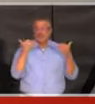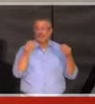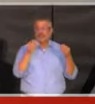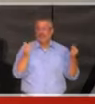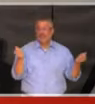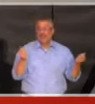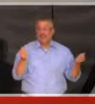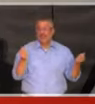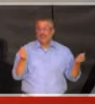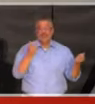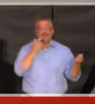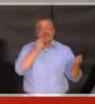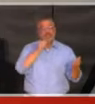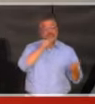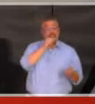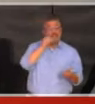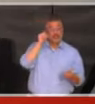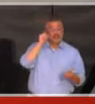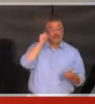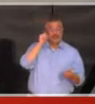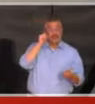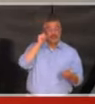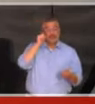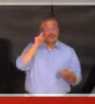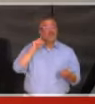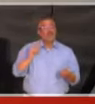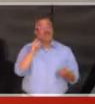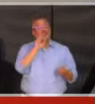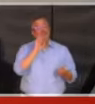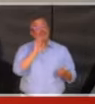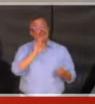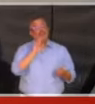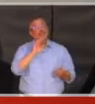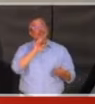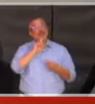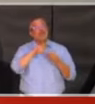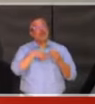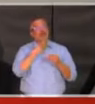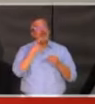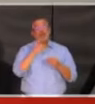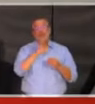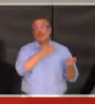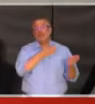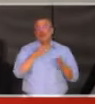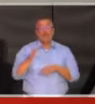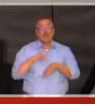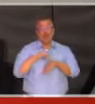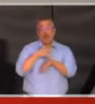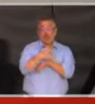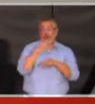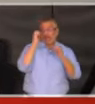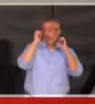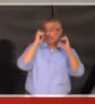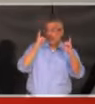done. And I said this yesterday with Kevin McCarty up there in Fresno when we were talking about our master plan for early